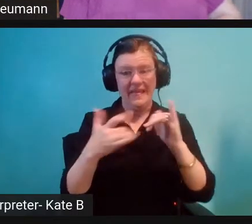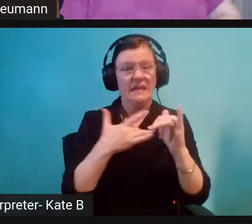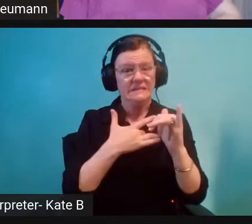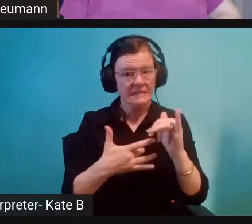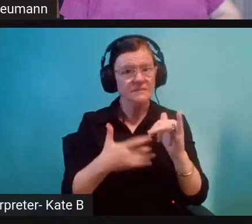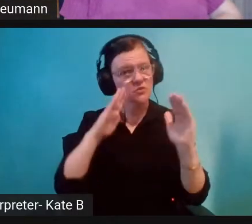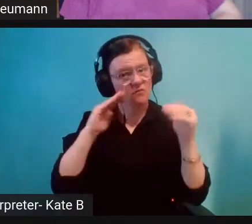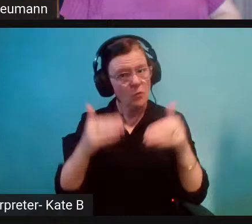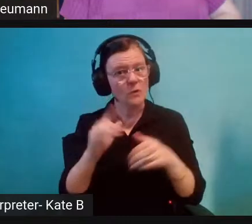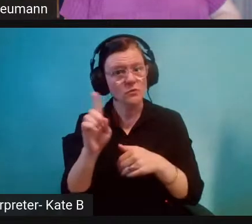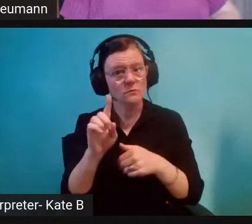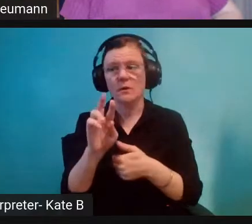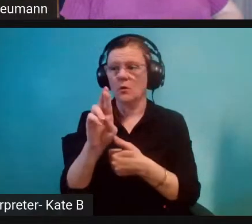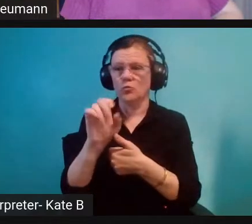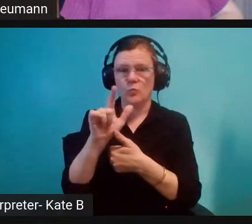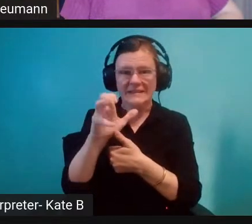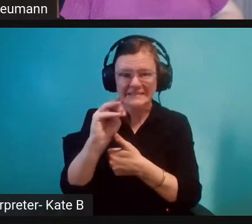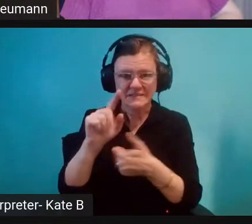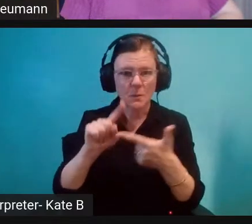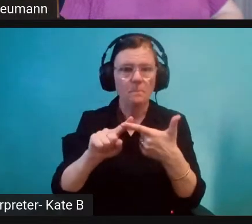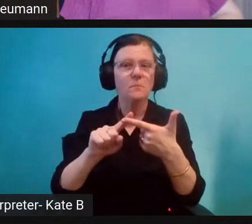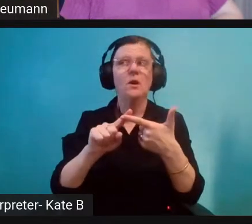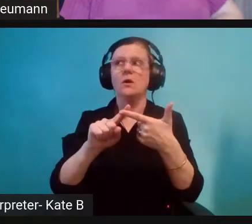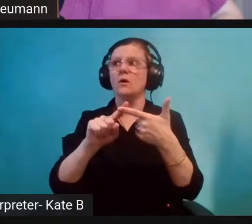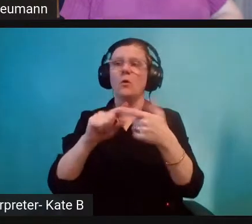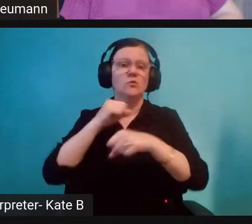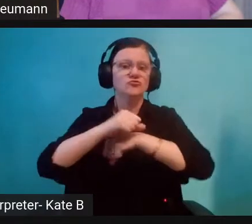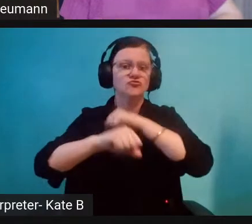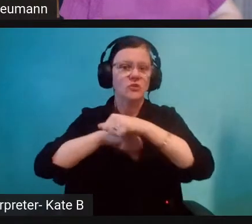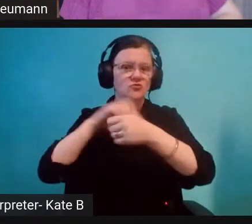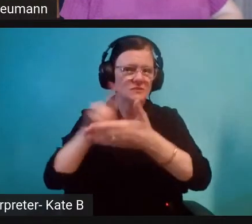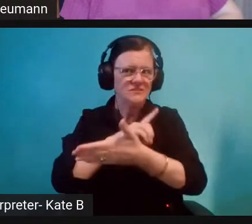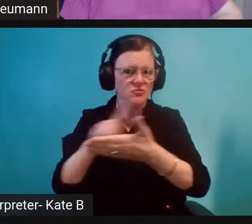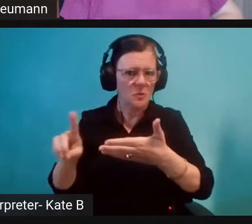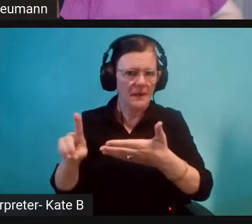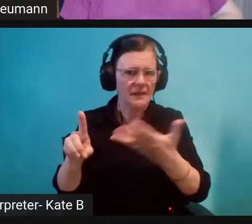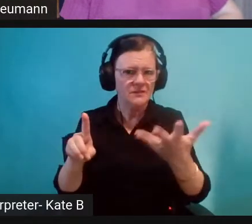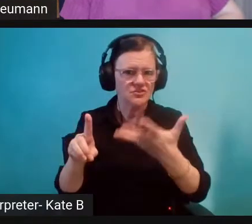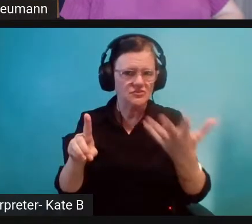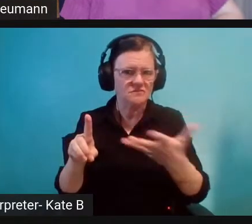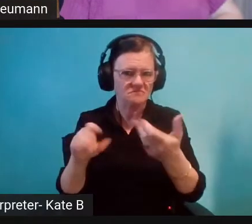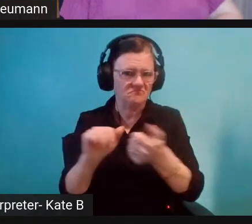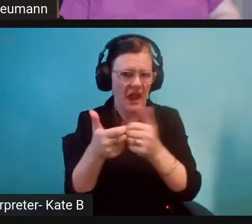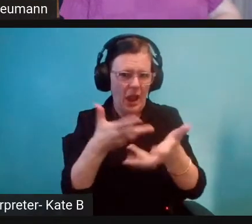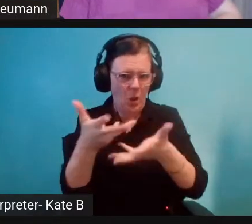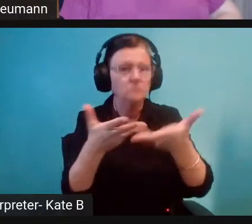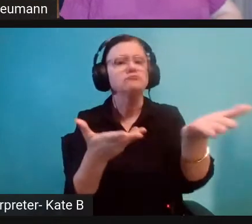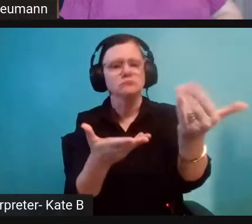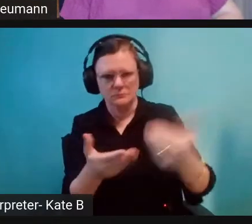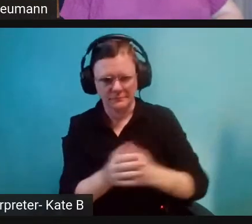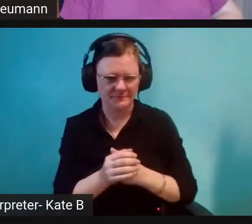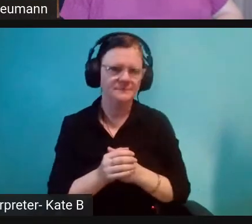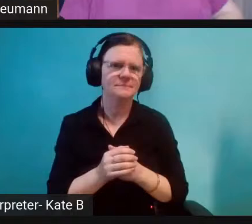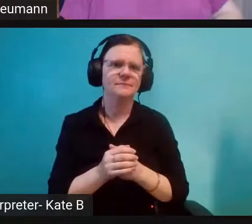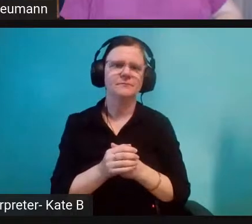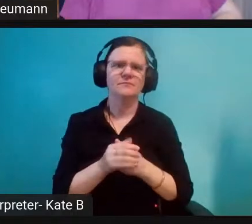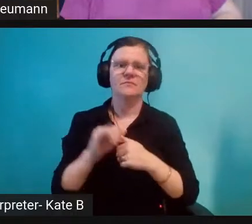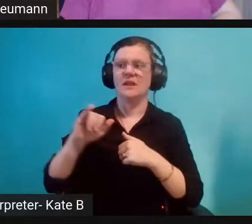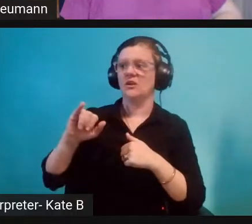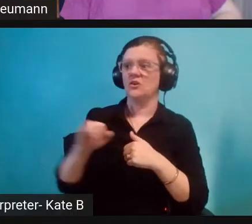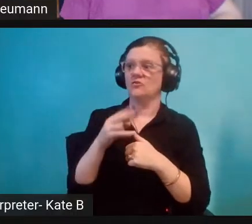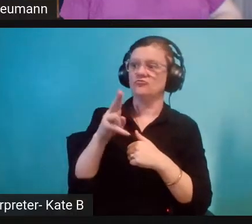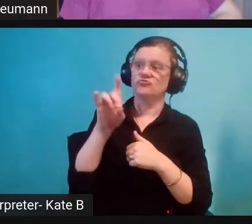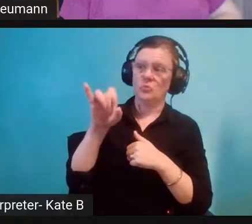racism and other forms of structural discrimination? So big question. Go ahead. The Lancet